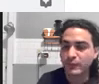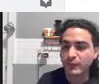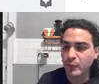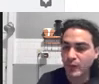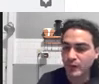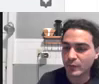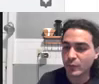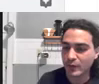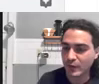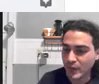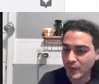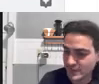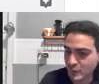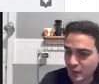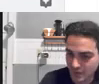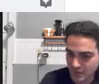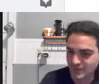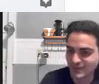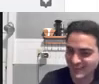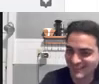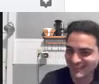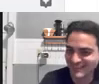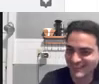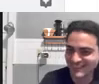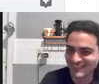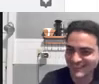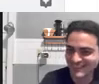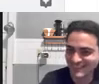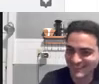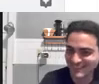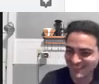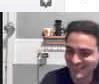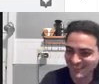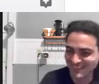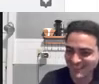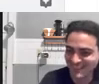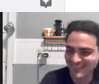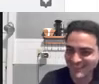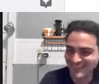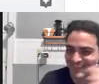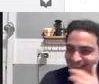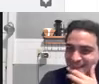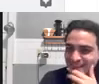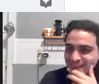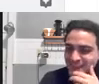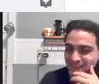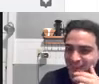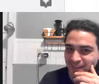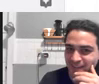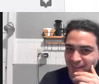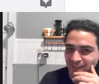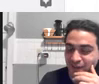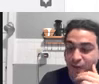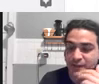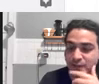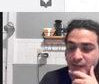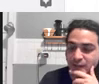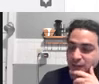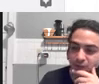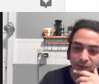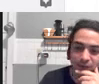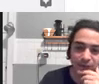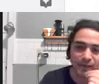the more fun part will come next month. I think this is a really healthy list, so it's good. No,